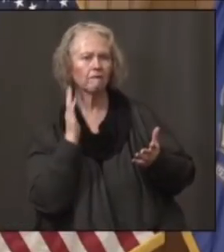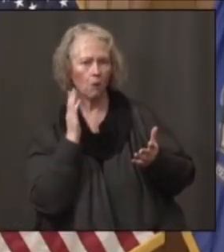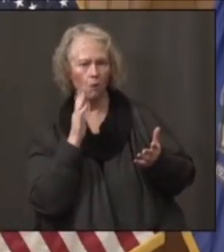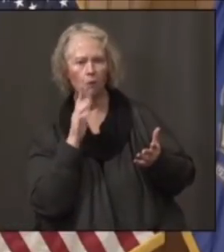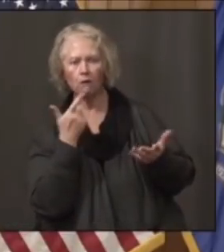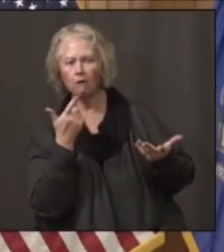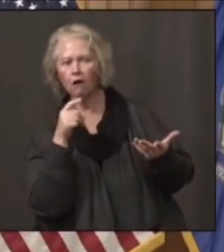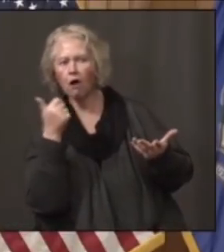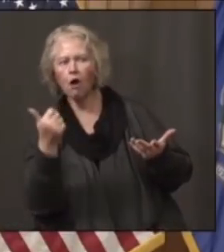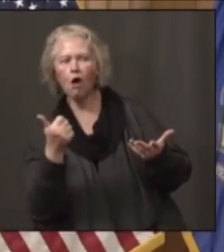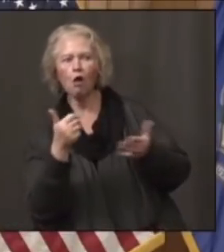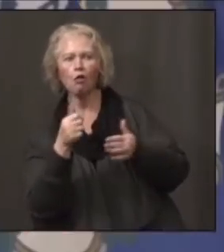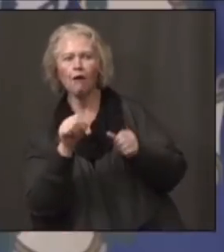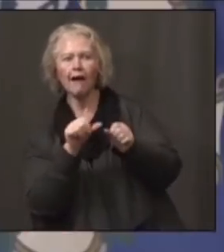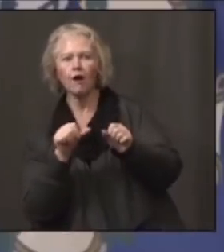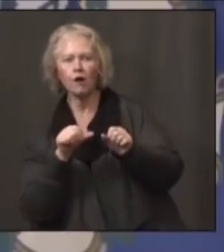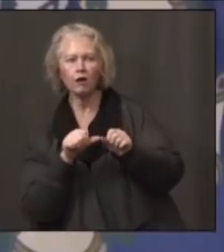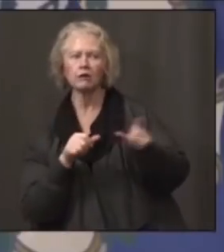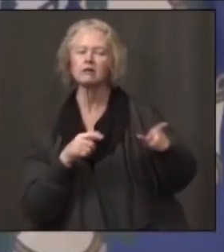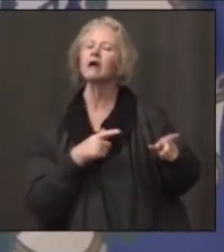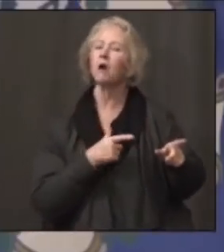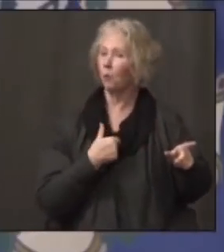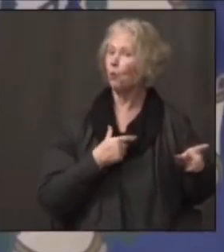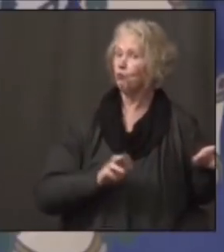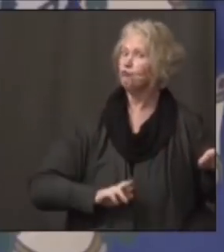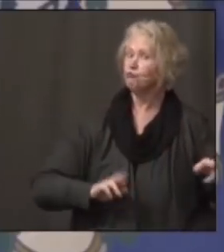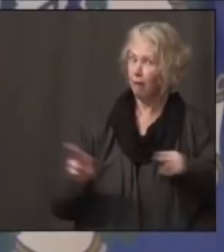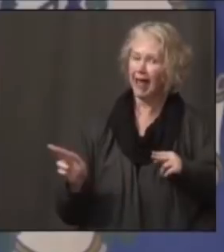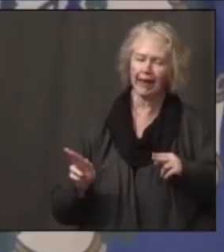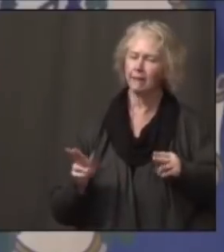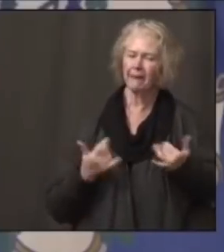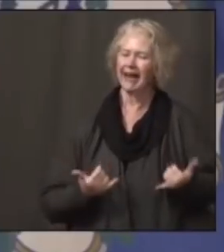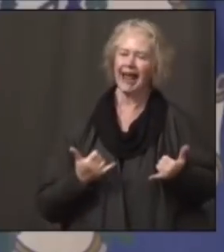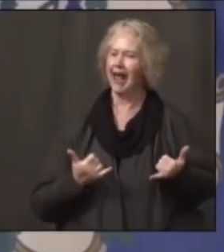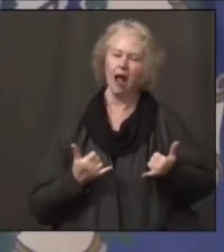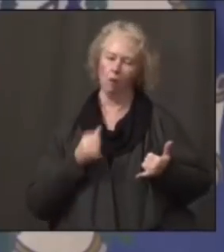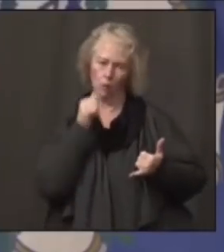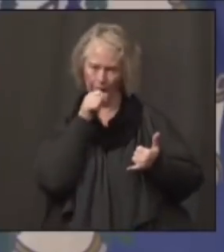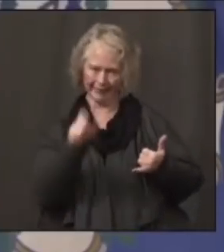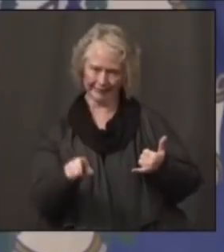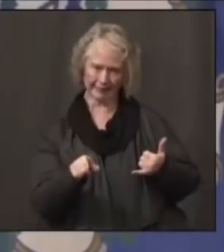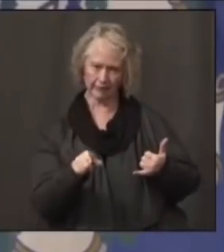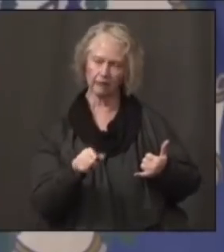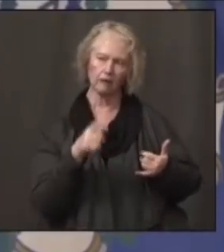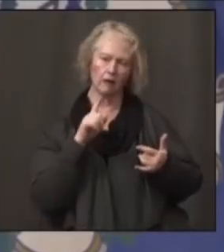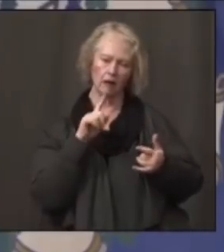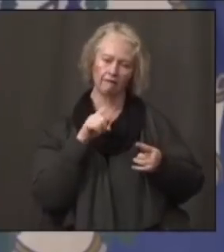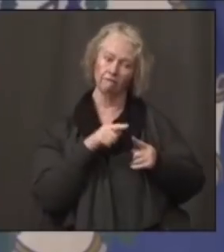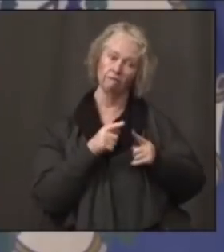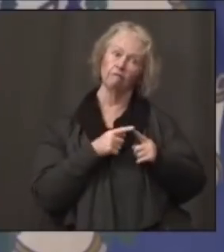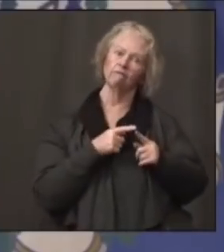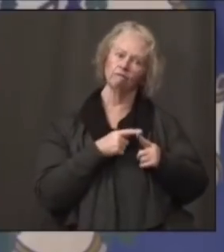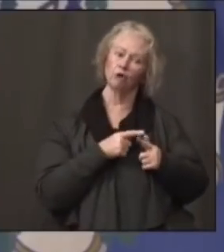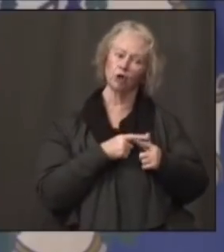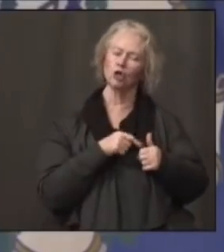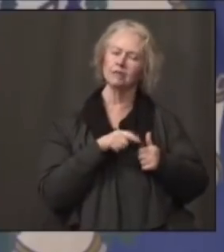before. We're certainly ready to go there. There's no need at this point, so the convention center is our first